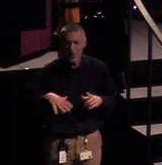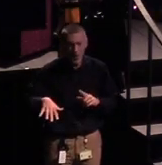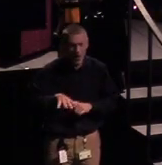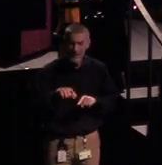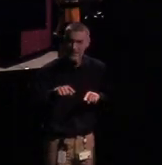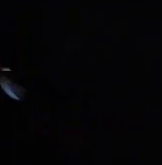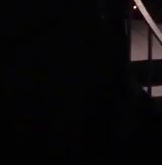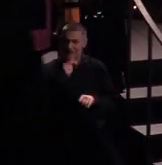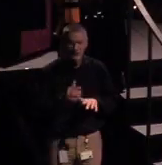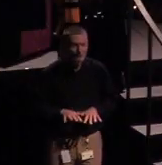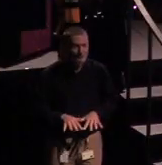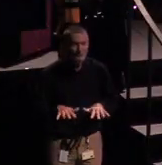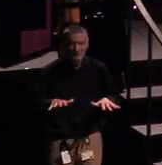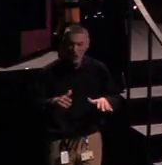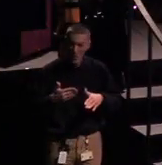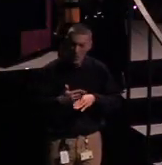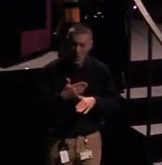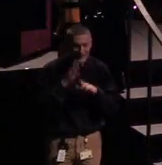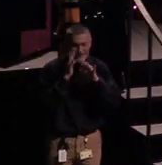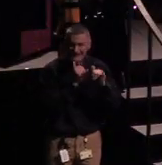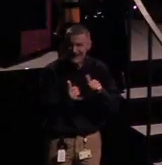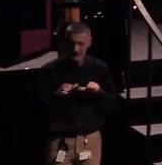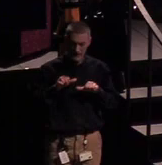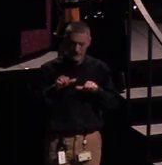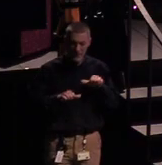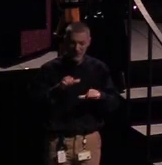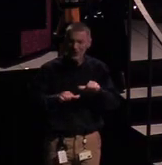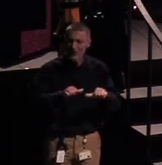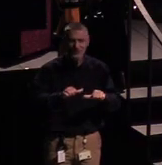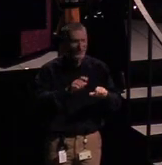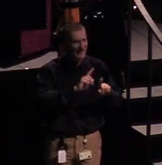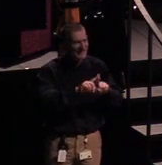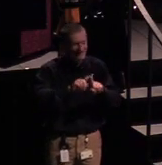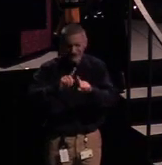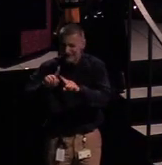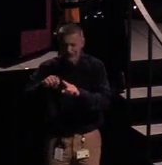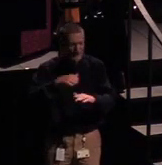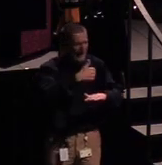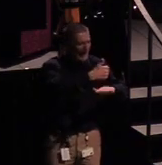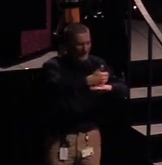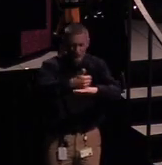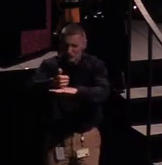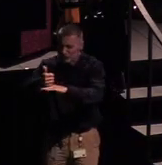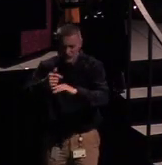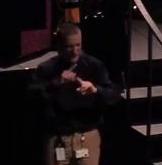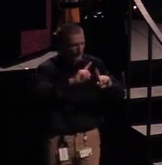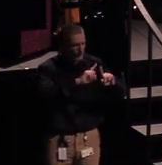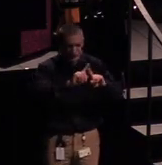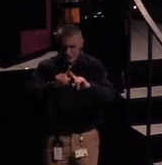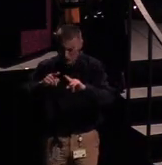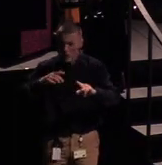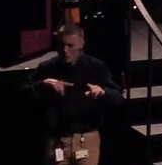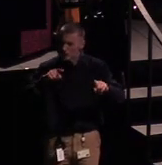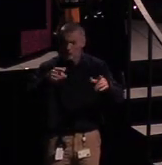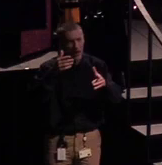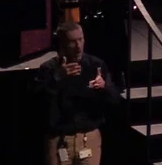working and testing that methodology in different across different types of institution and at different levels and in different ways is something that we're really